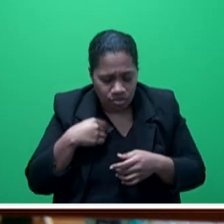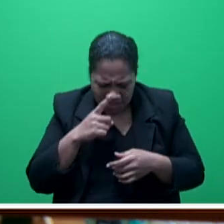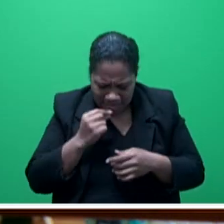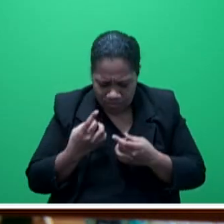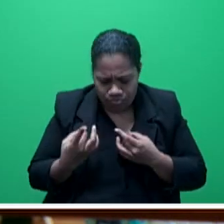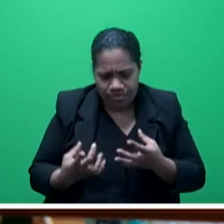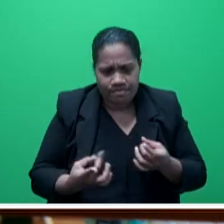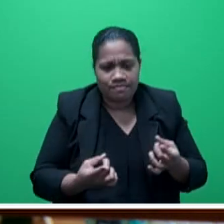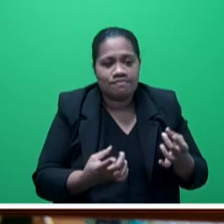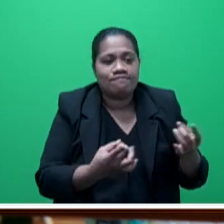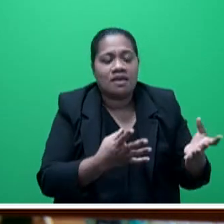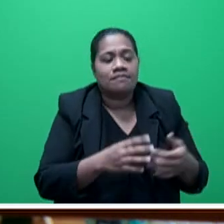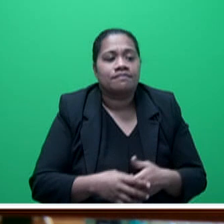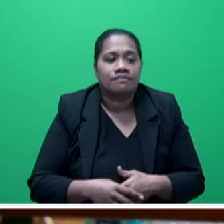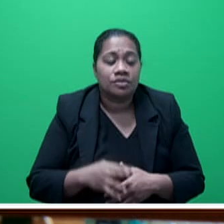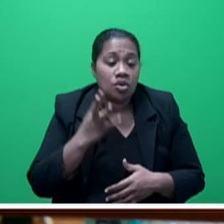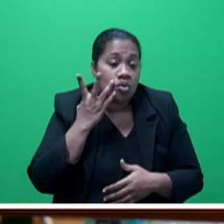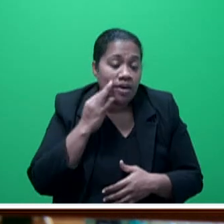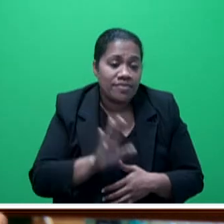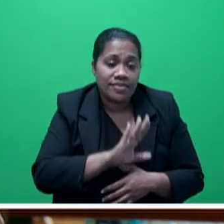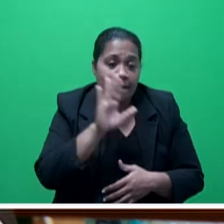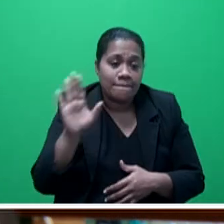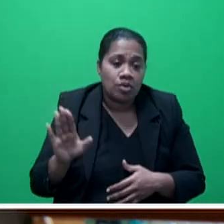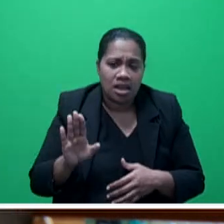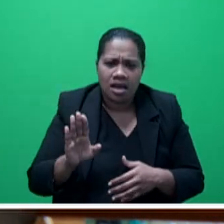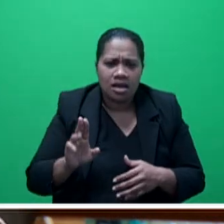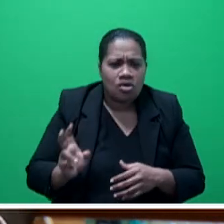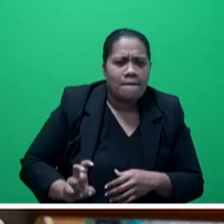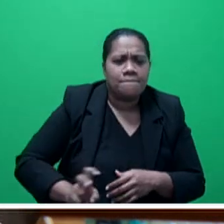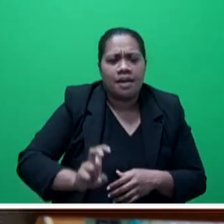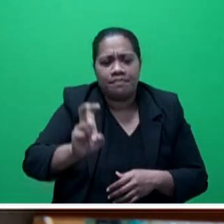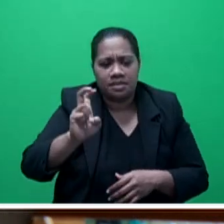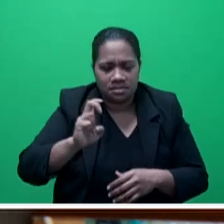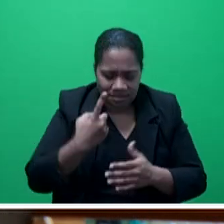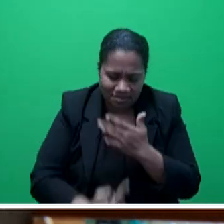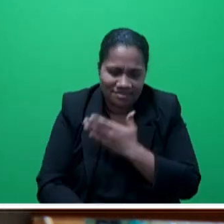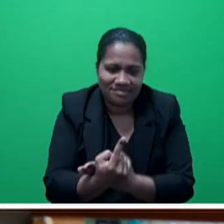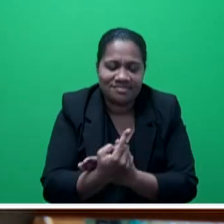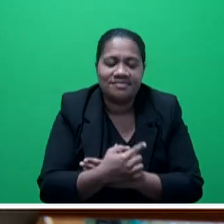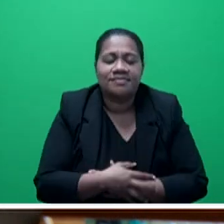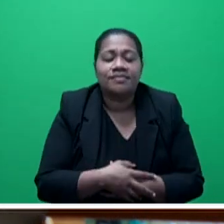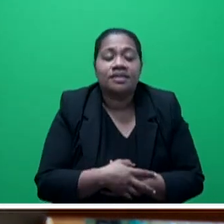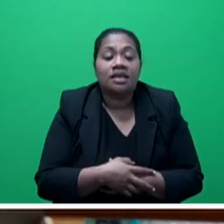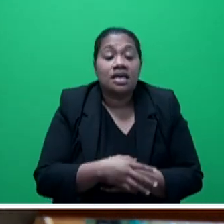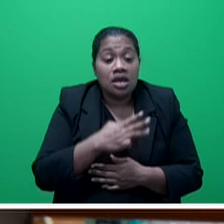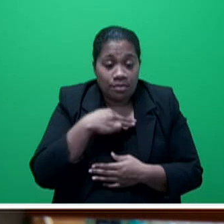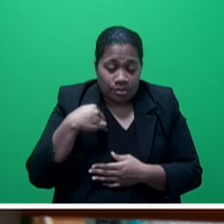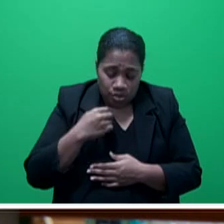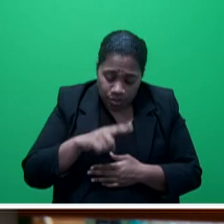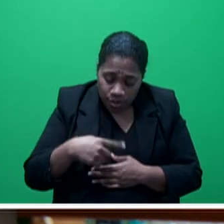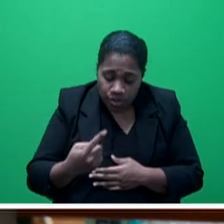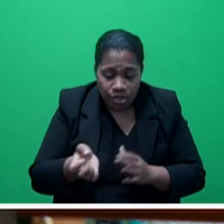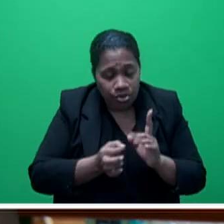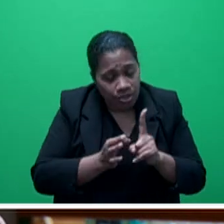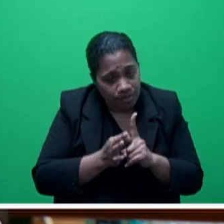the scale-up once the Bula bubble is up and running. Honorable Speaker, the Ministry will continue to improve and better refine